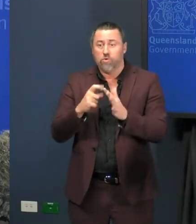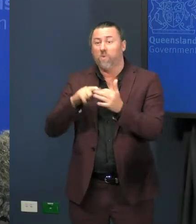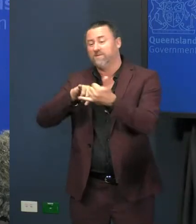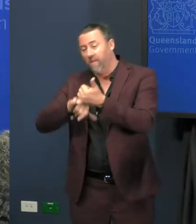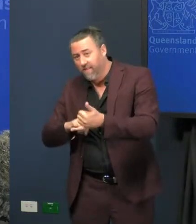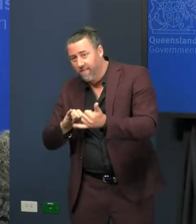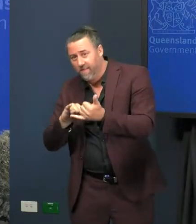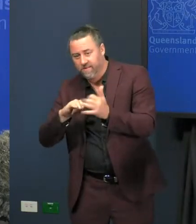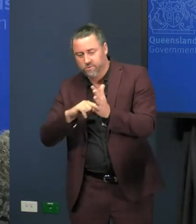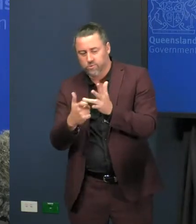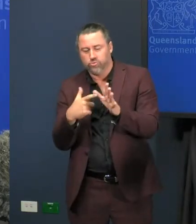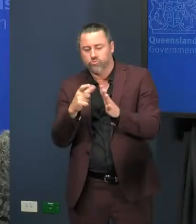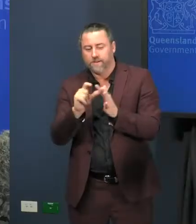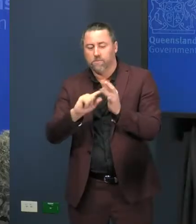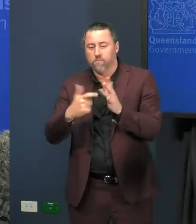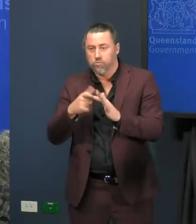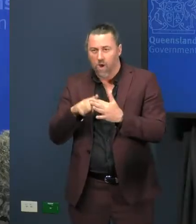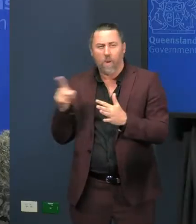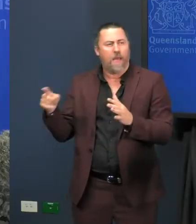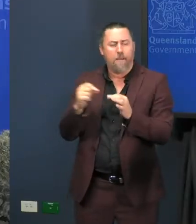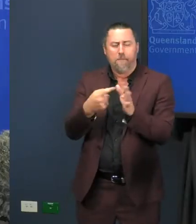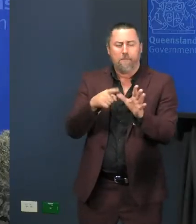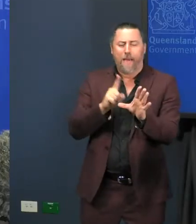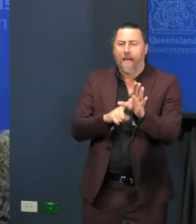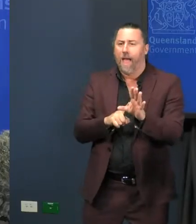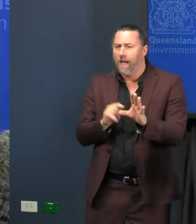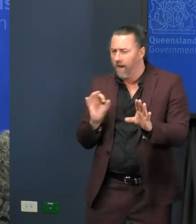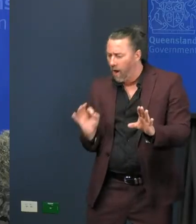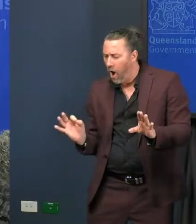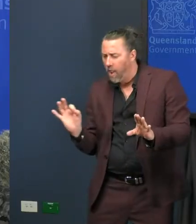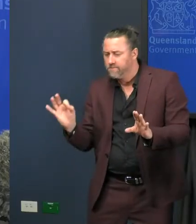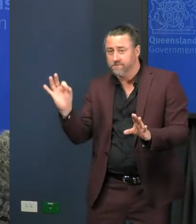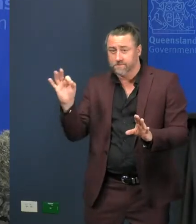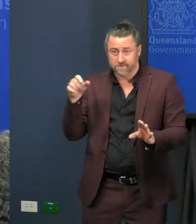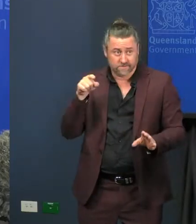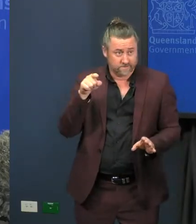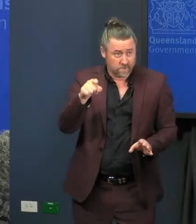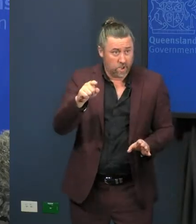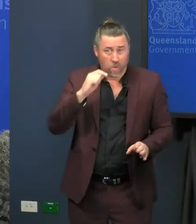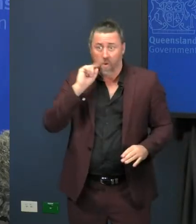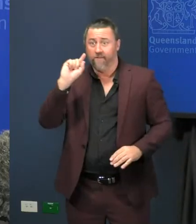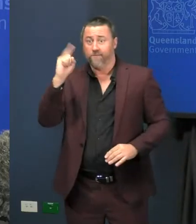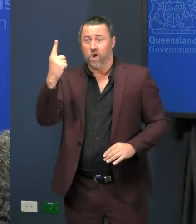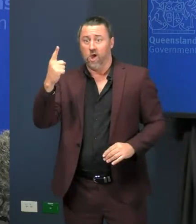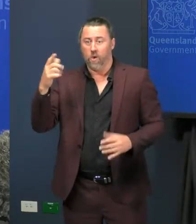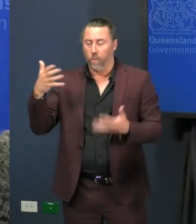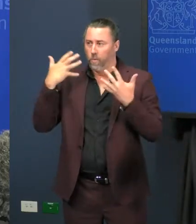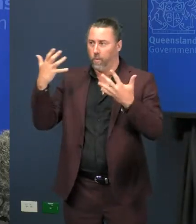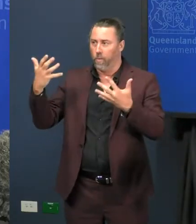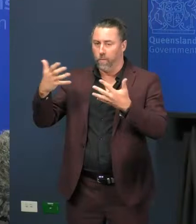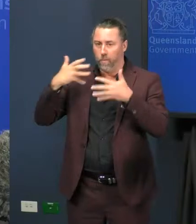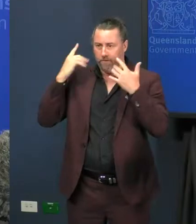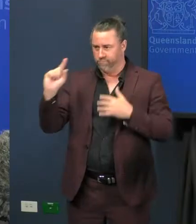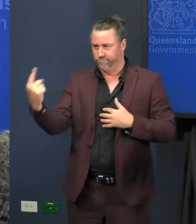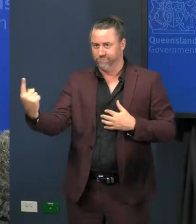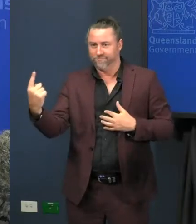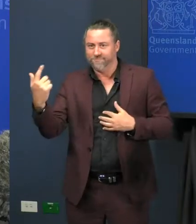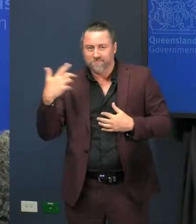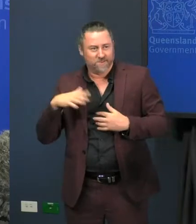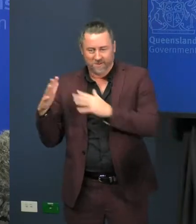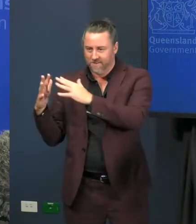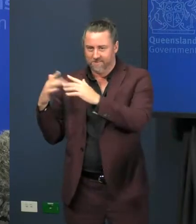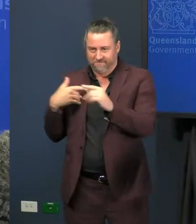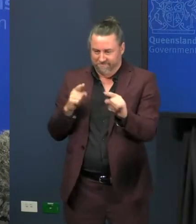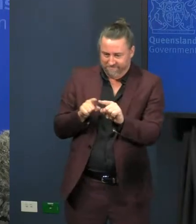Stradbroke Island and our Bay Islands will feel the impact of the cyclone first. And it's these islands that